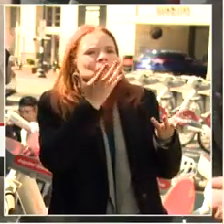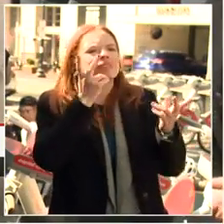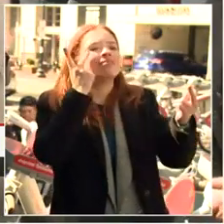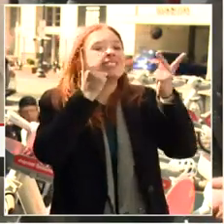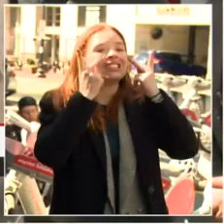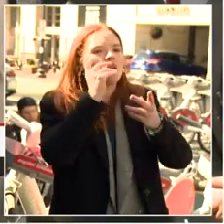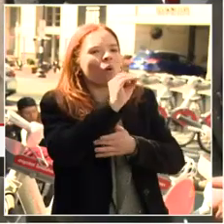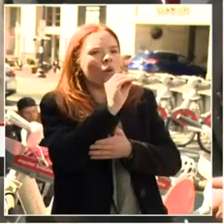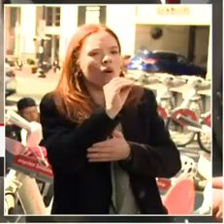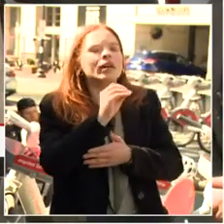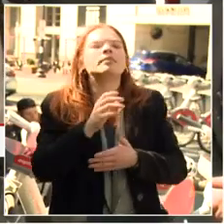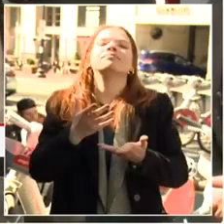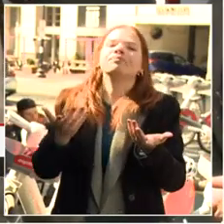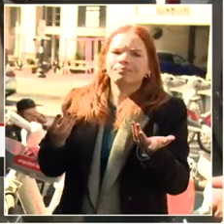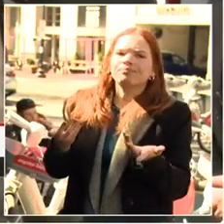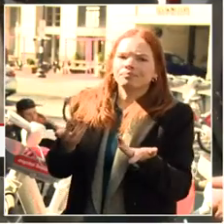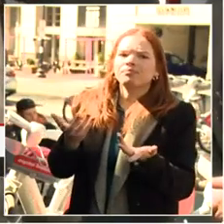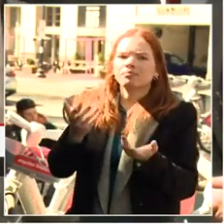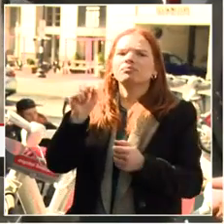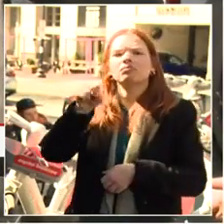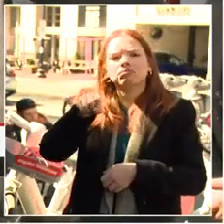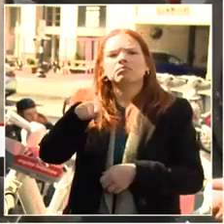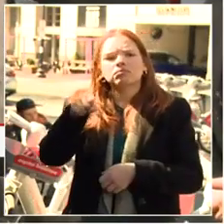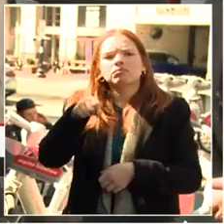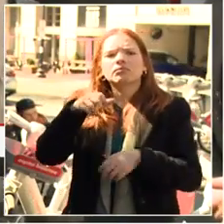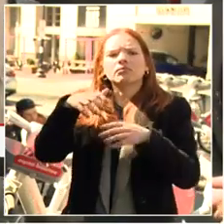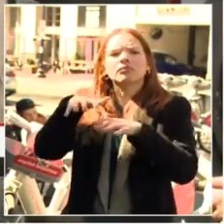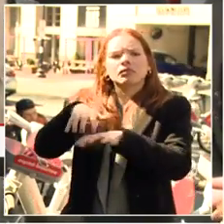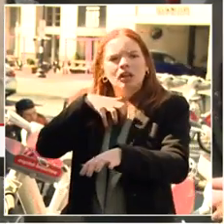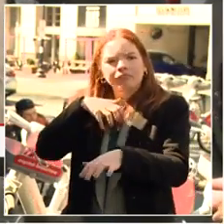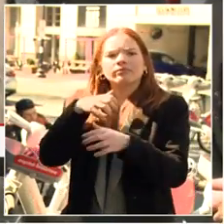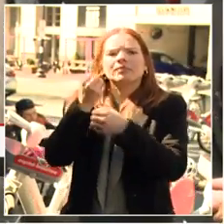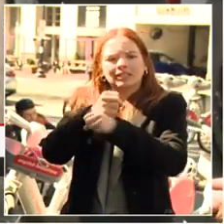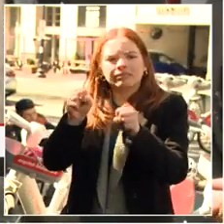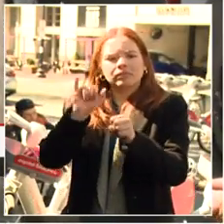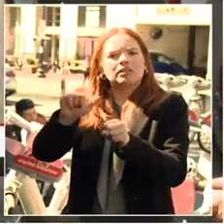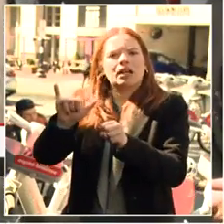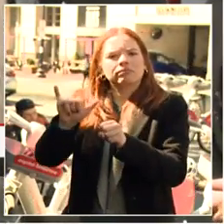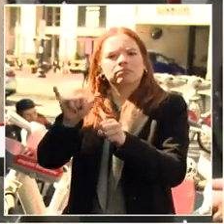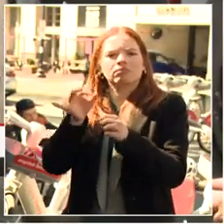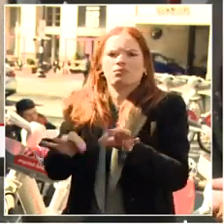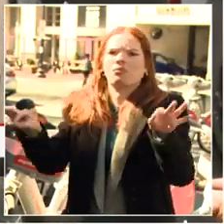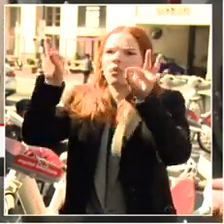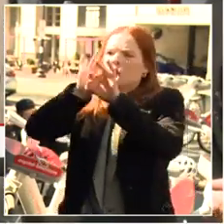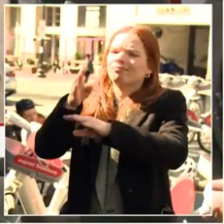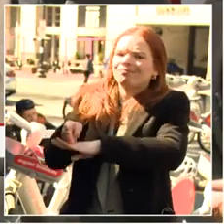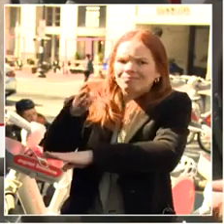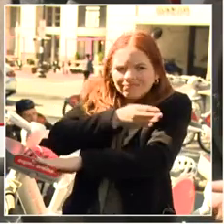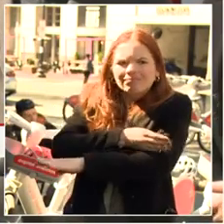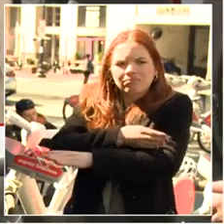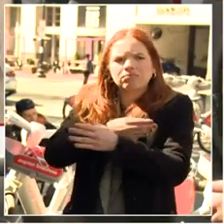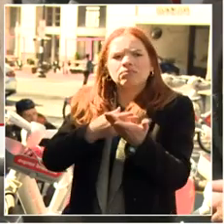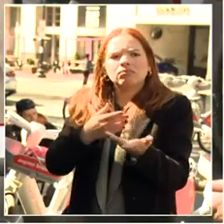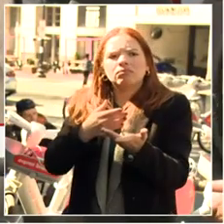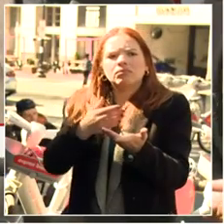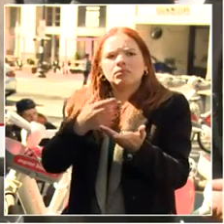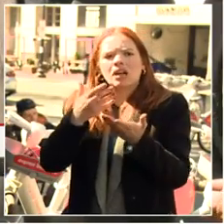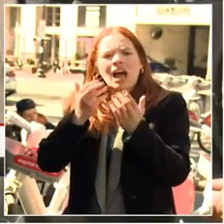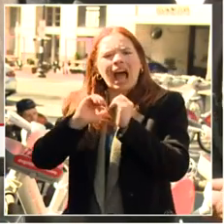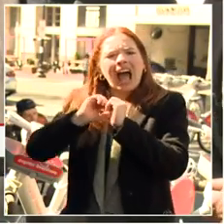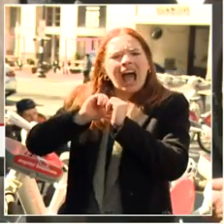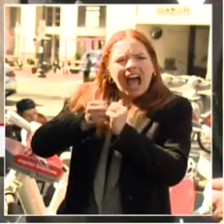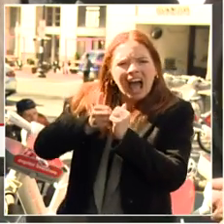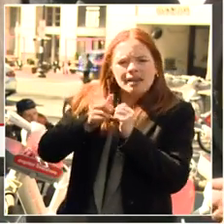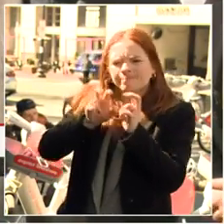traffic safety, I think we are all committed to doing more and to being smart about how we make those investments.